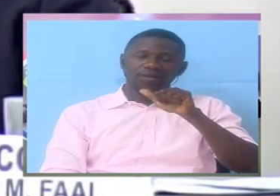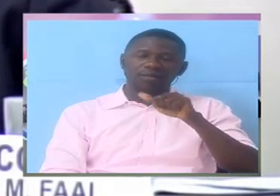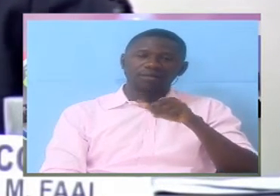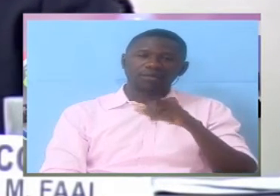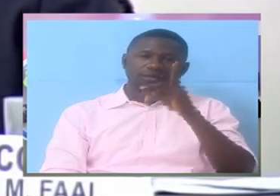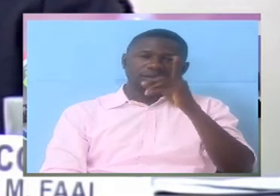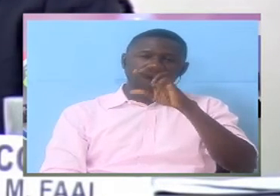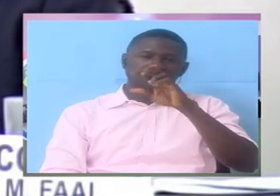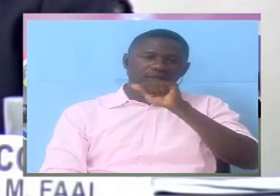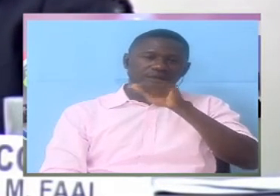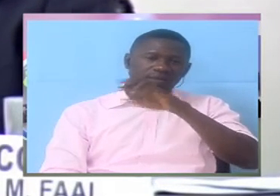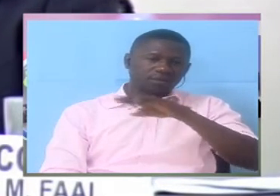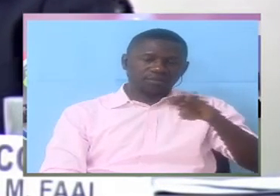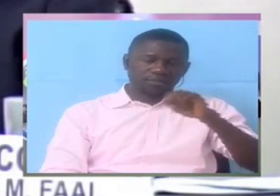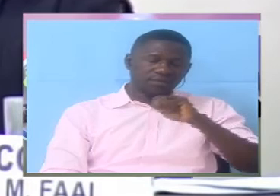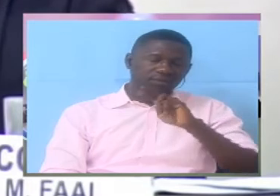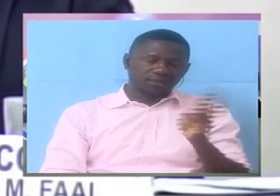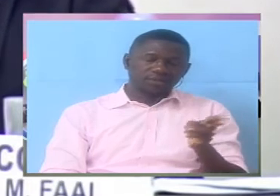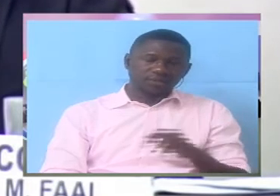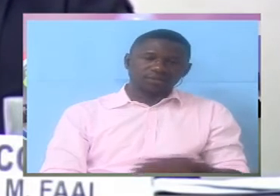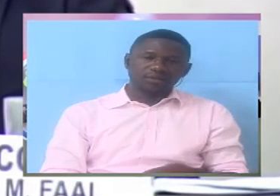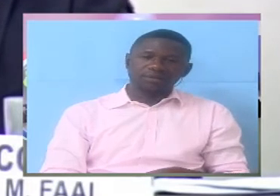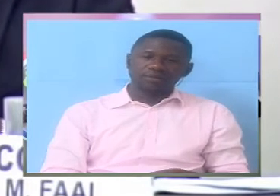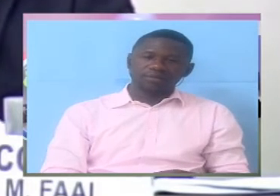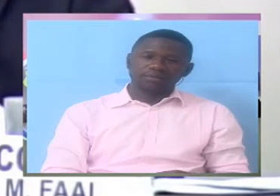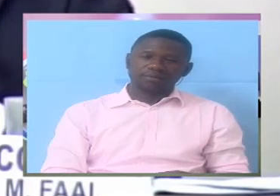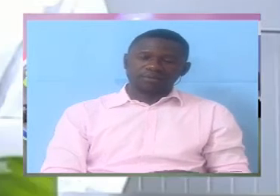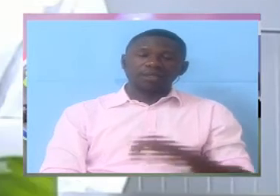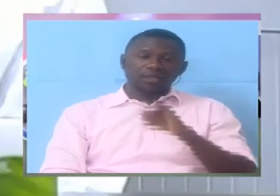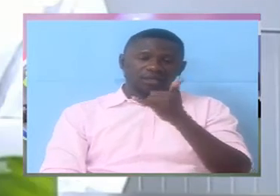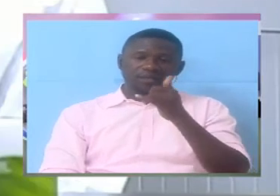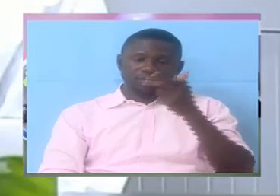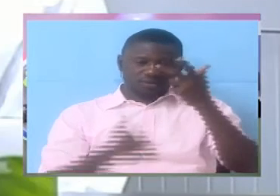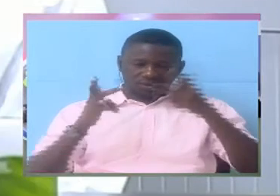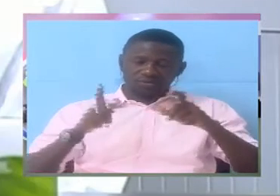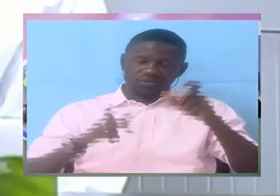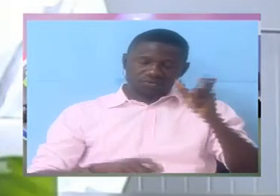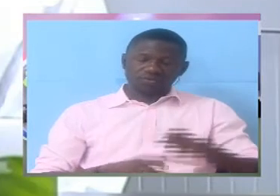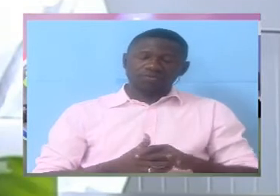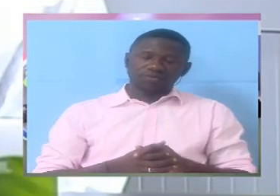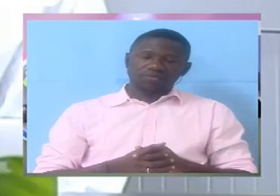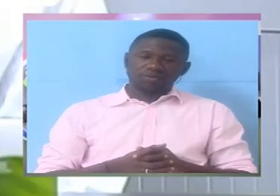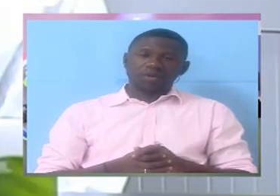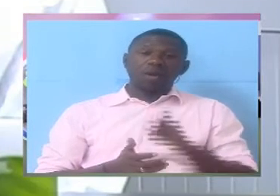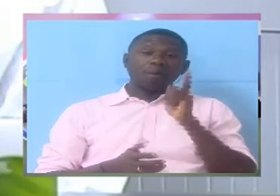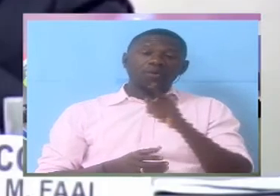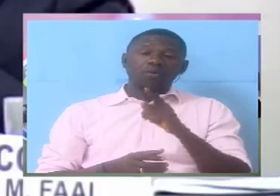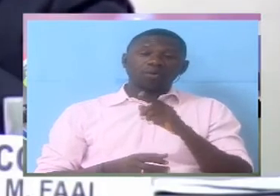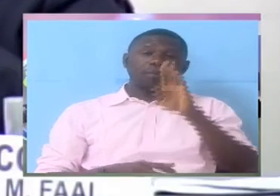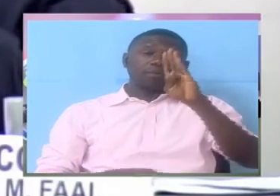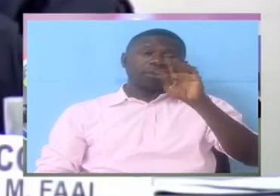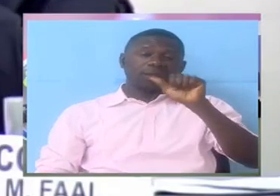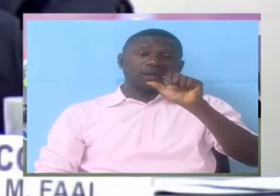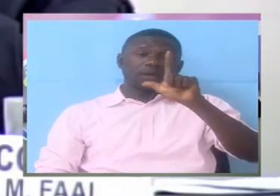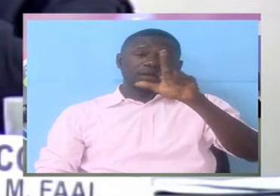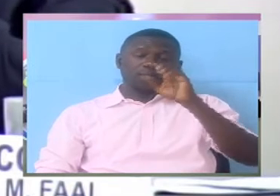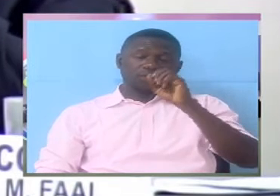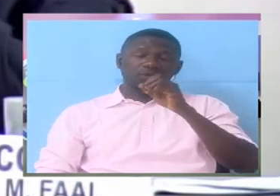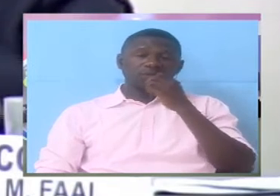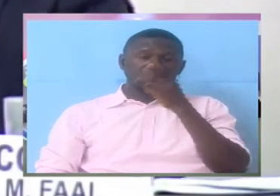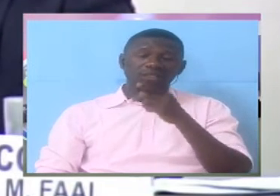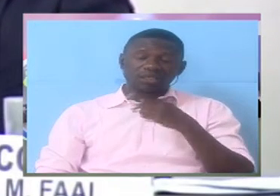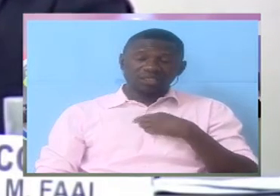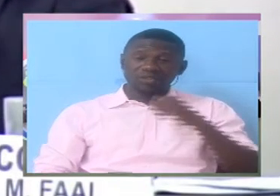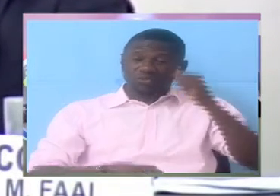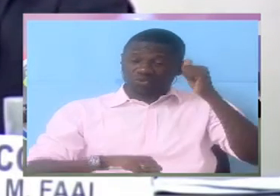was not just beating. Balo ko ala tajireyanyi manke nyindron balamajata lipodron. He said he was also electrocuted. Ako